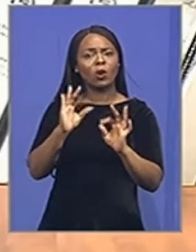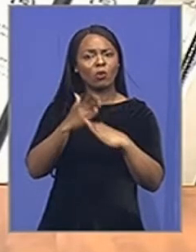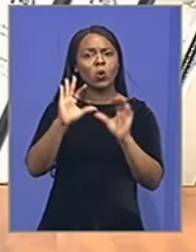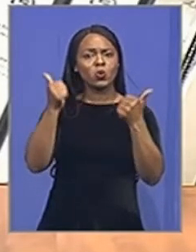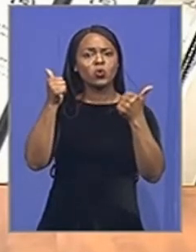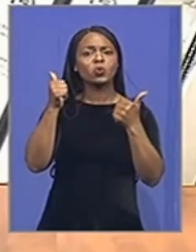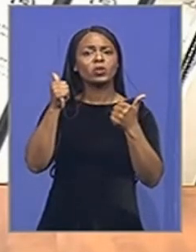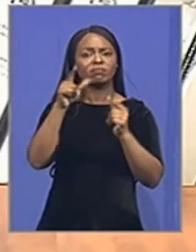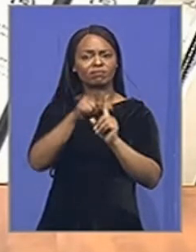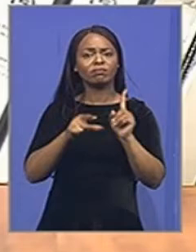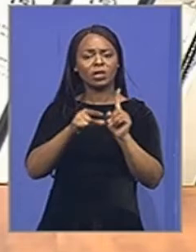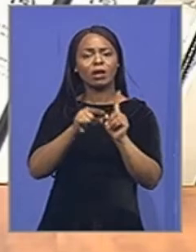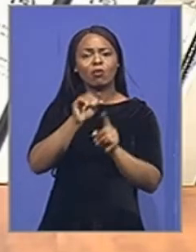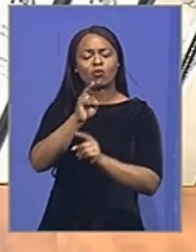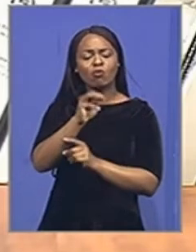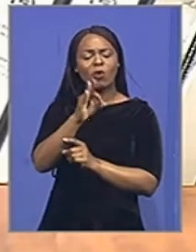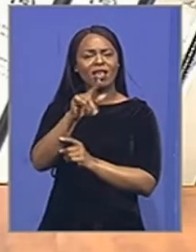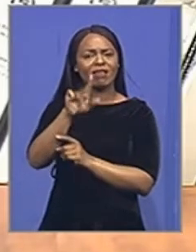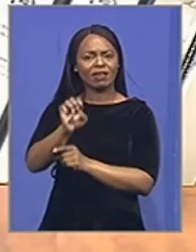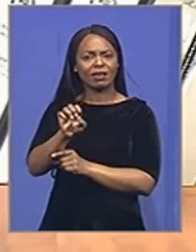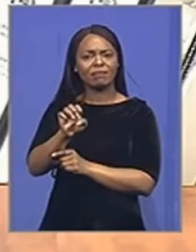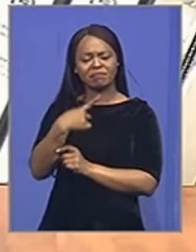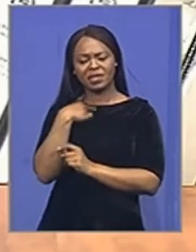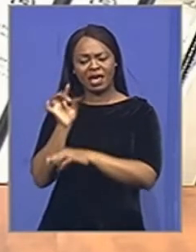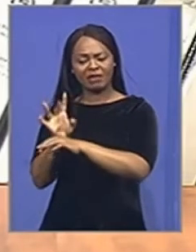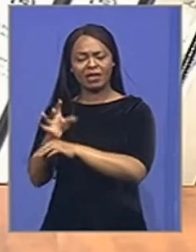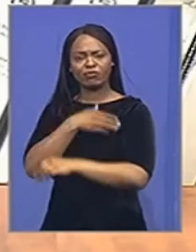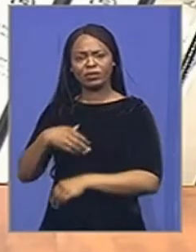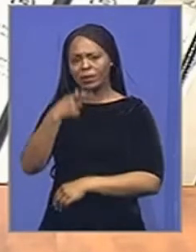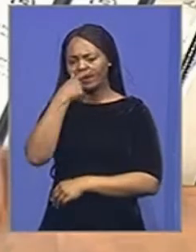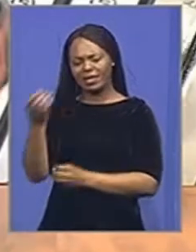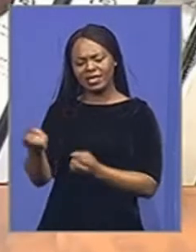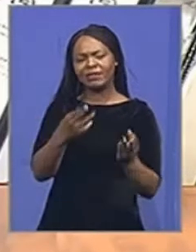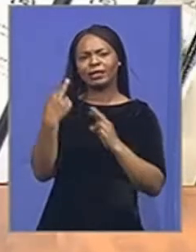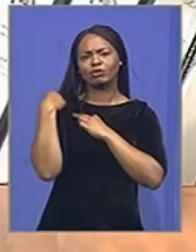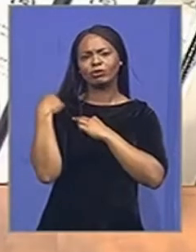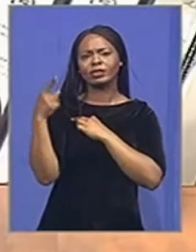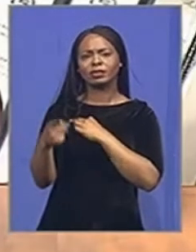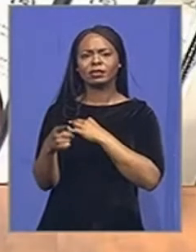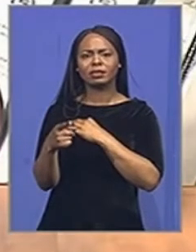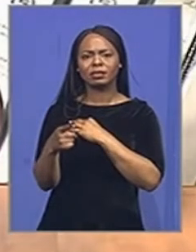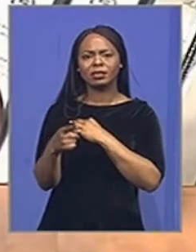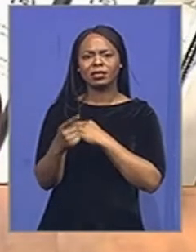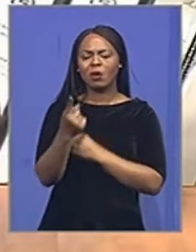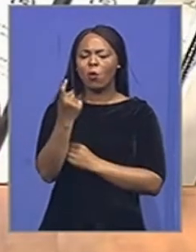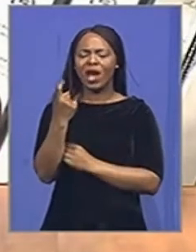and let's give him the responsibility of doing so. Then there will be one entry